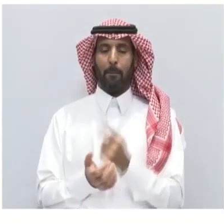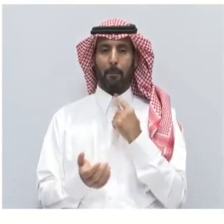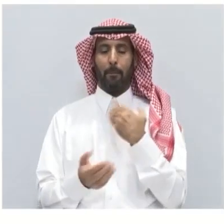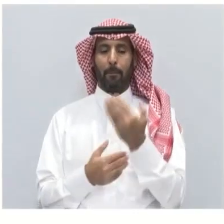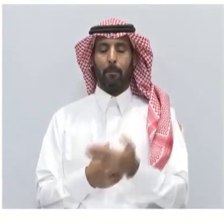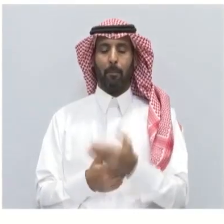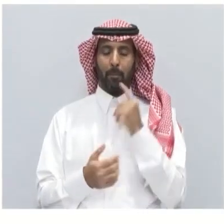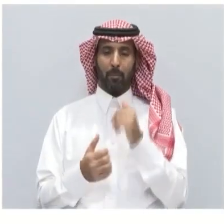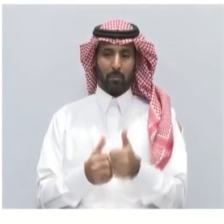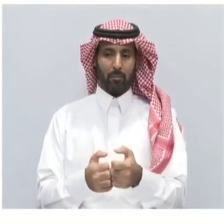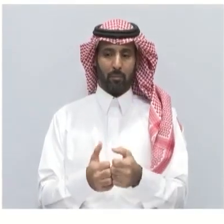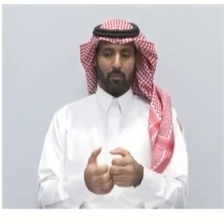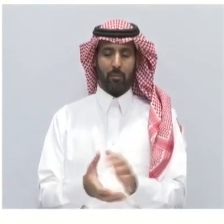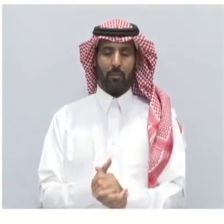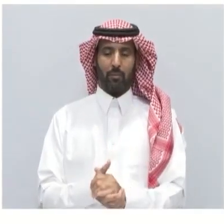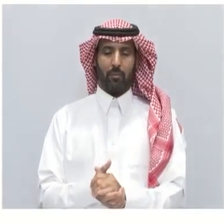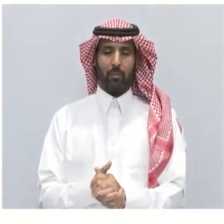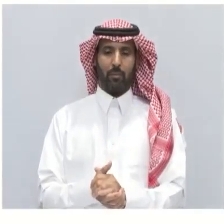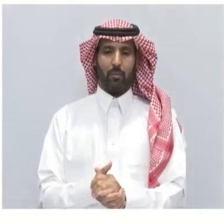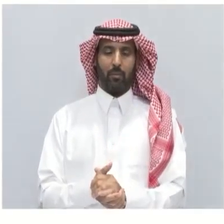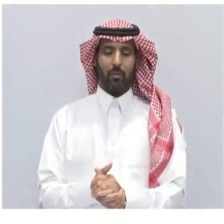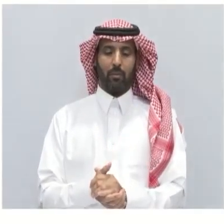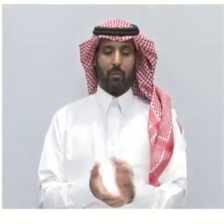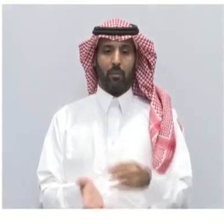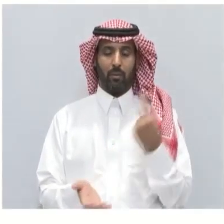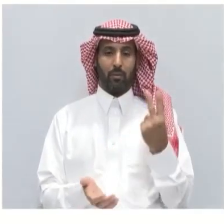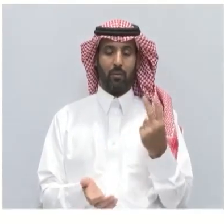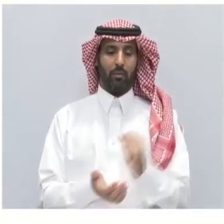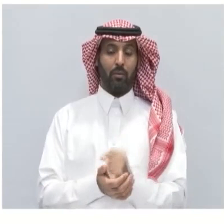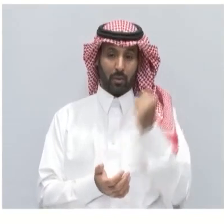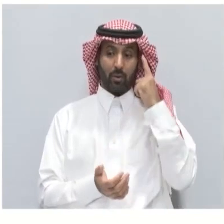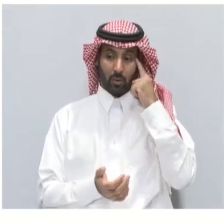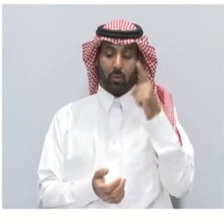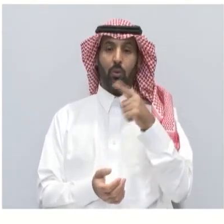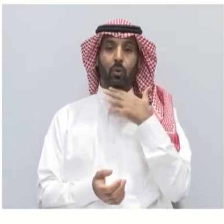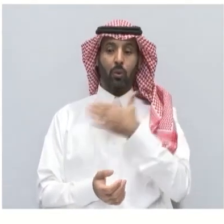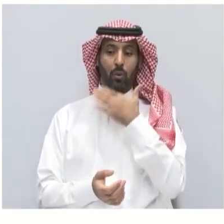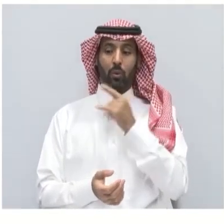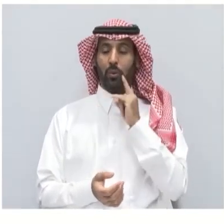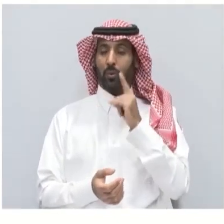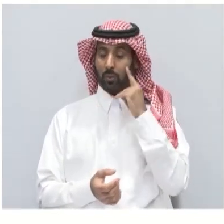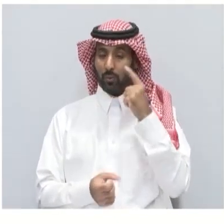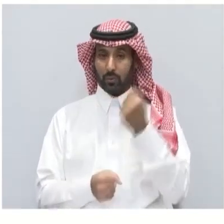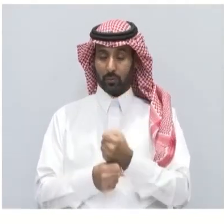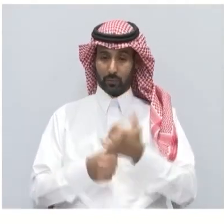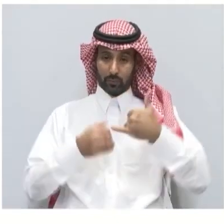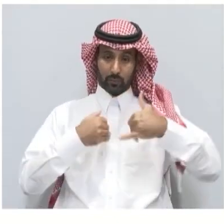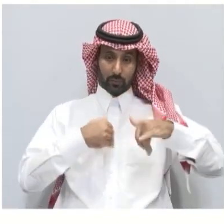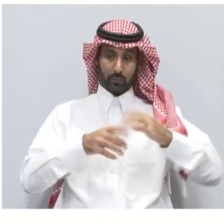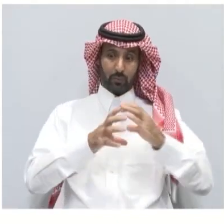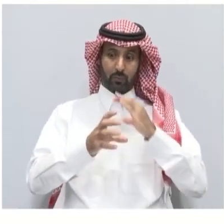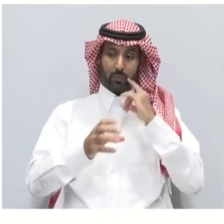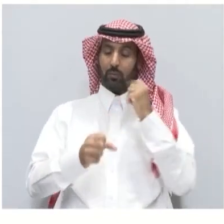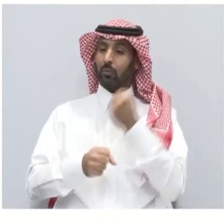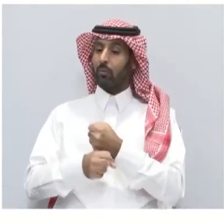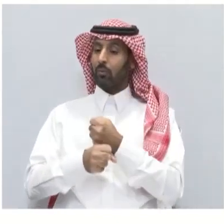just text him. Very good. Number two, you know your father is at the station waiting. You want to let him know